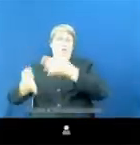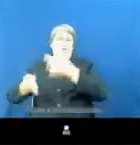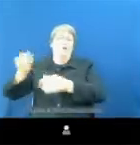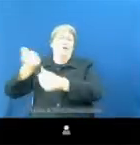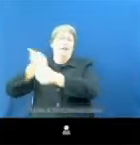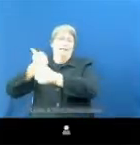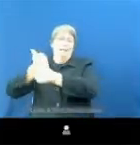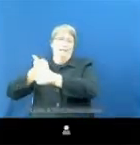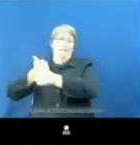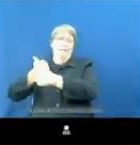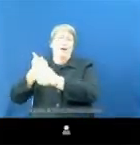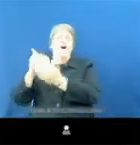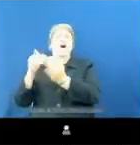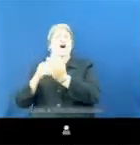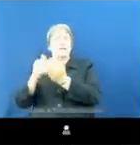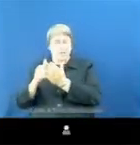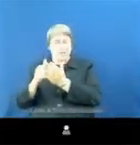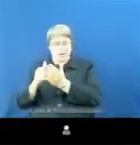oftentimes by committee,